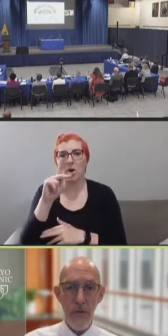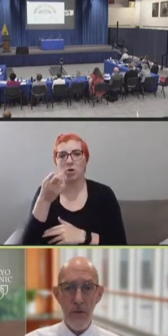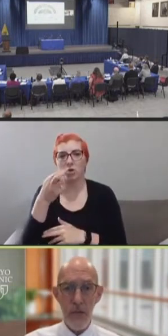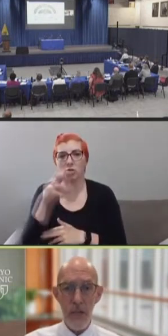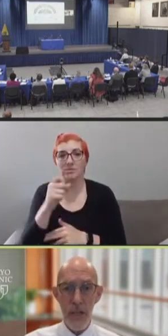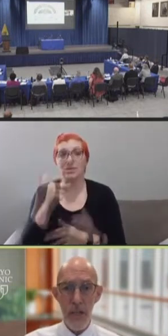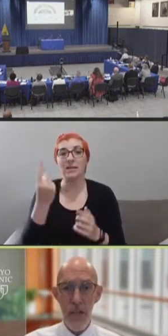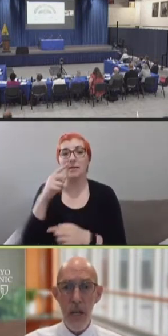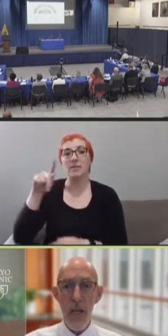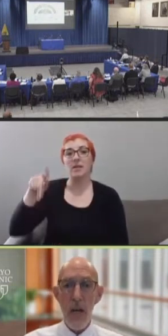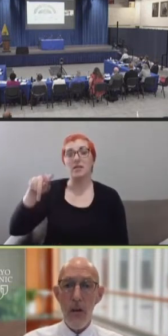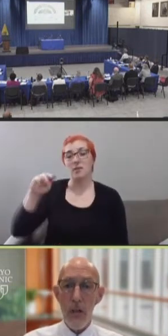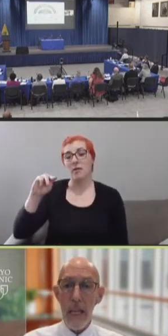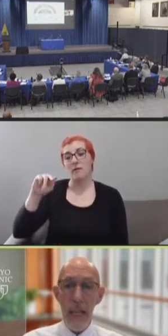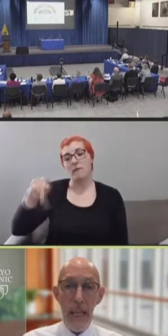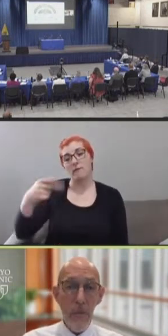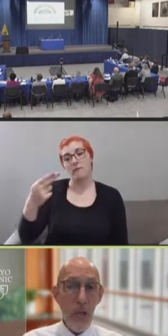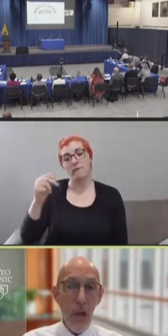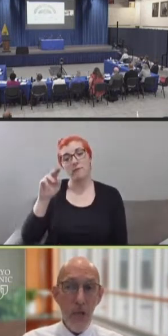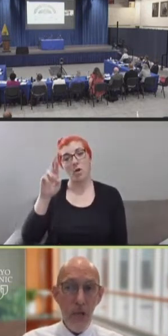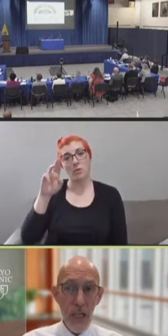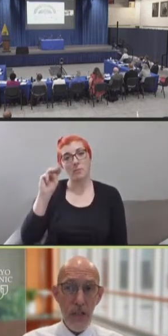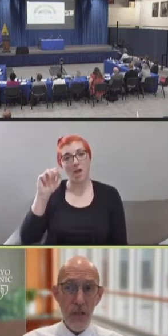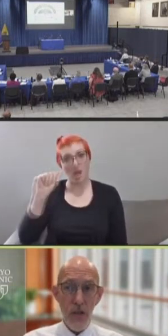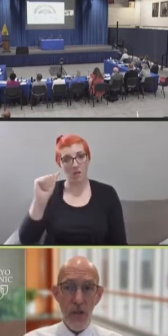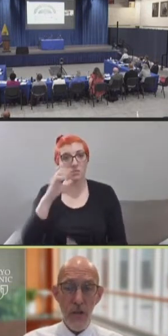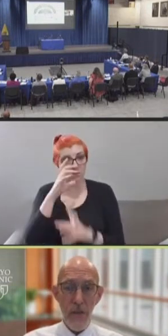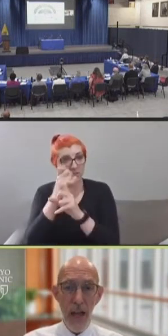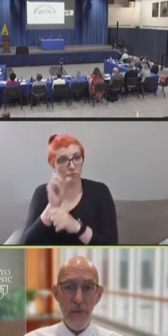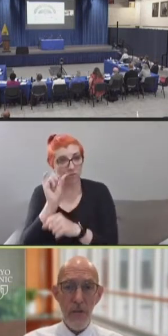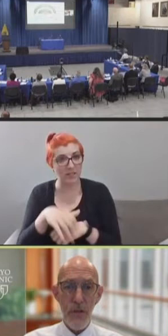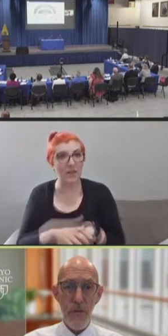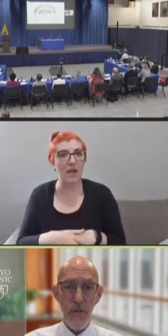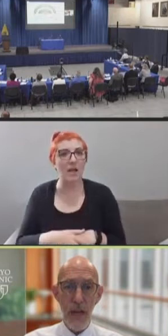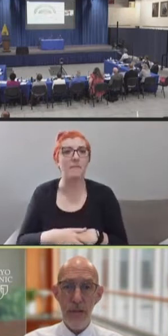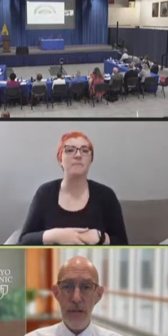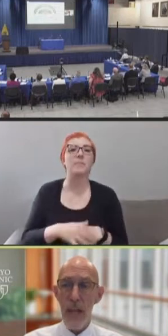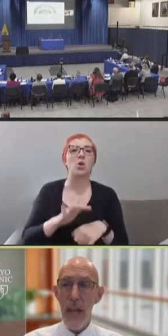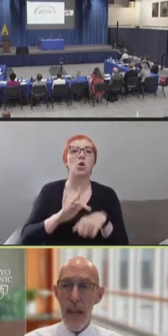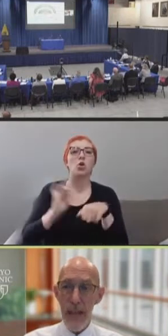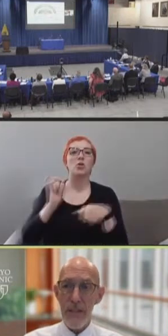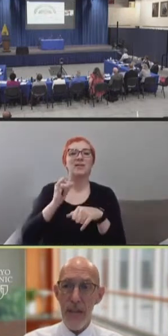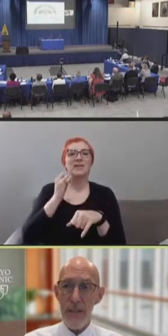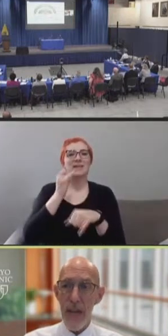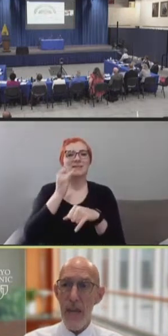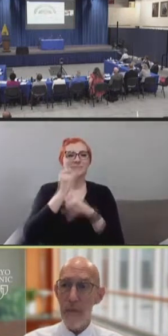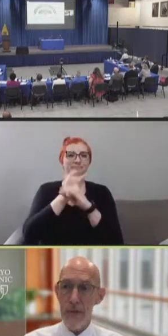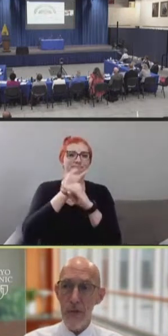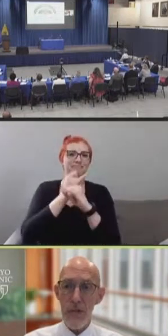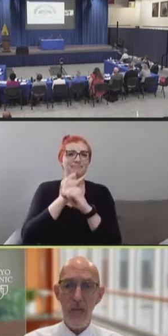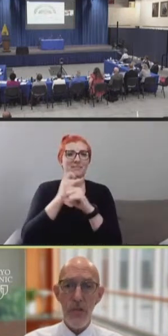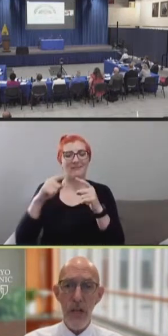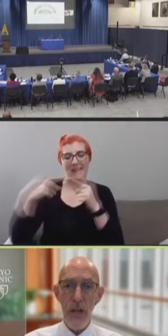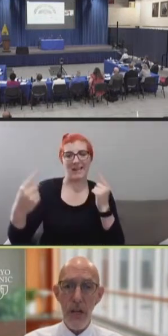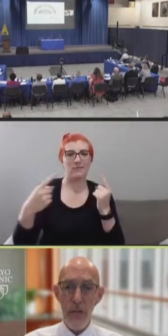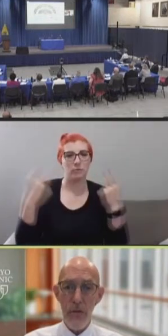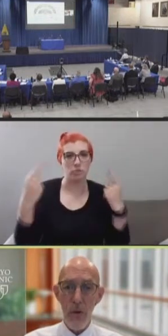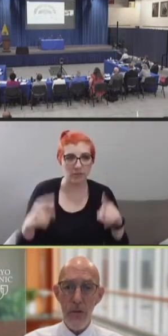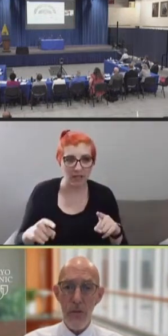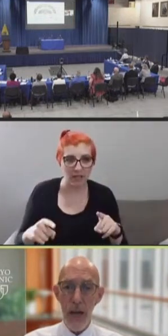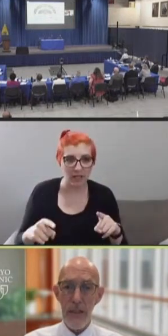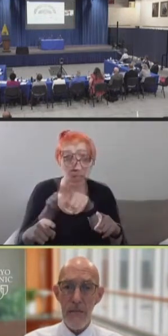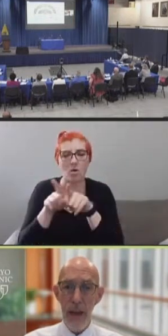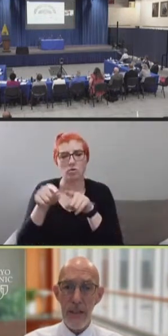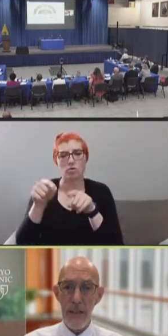particularly interested in, early immunosignatures of adverse events, and as I said, reverse engineering